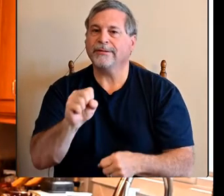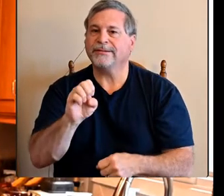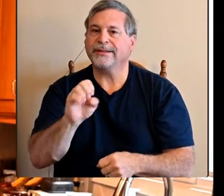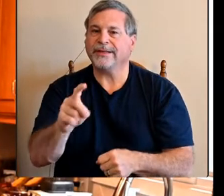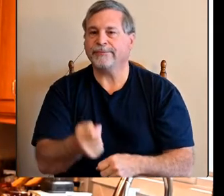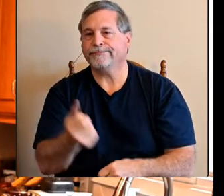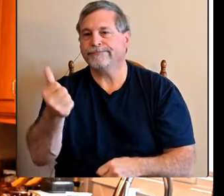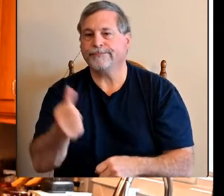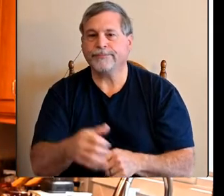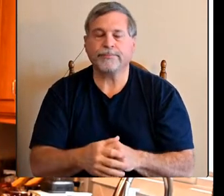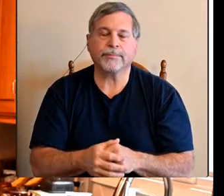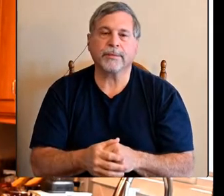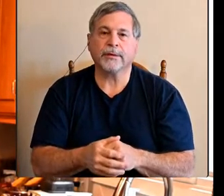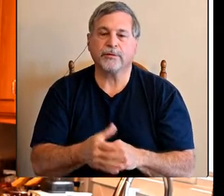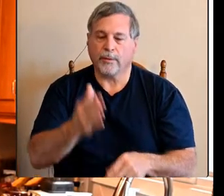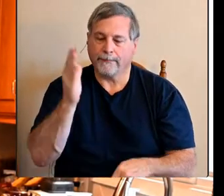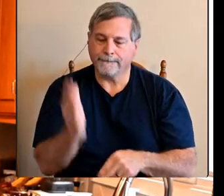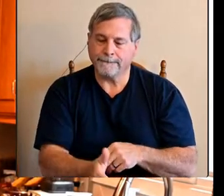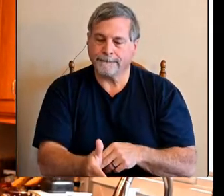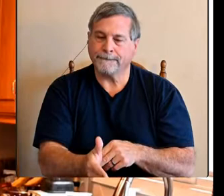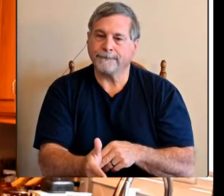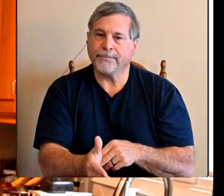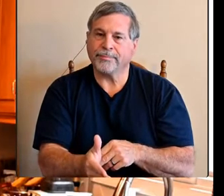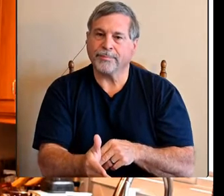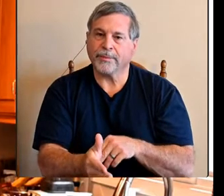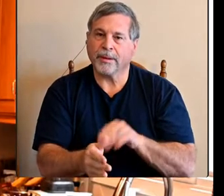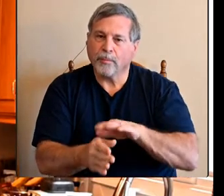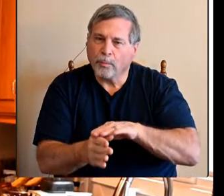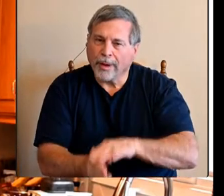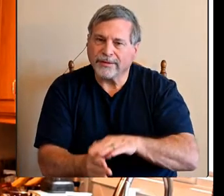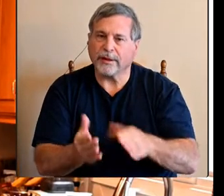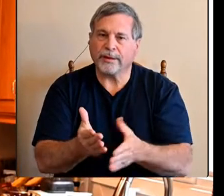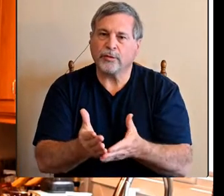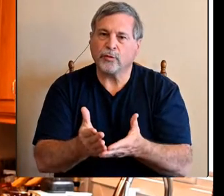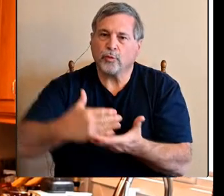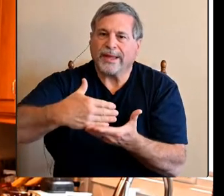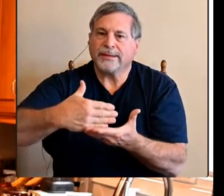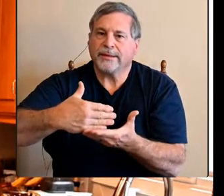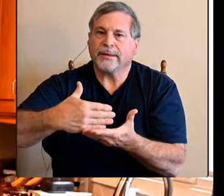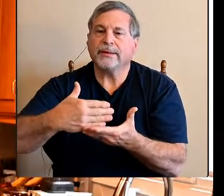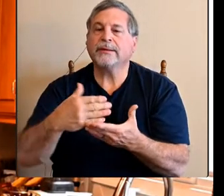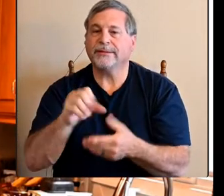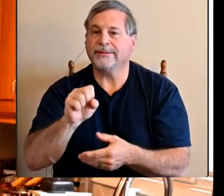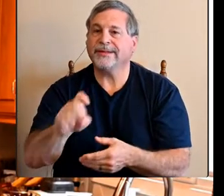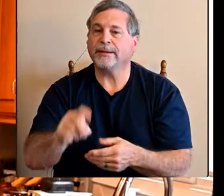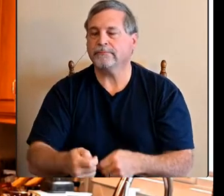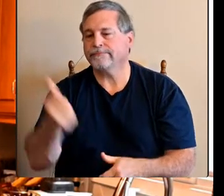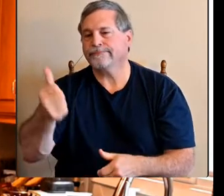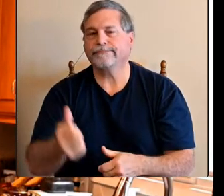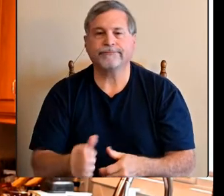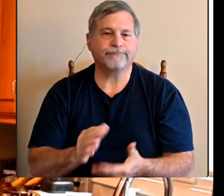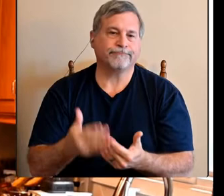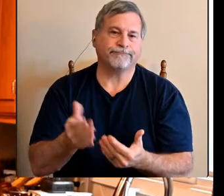so if you press down on the seed like that you can twist it and the seed will come out just like this